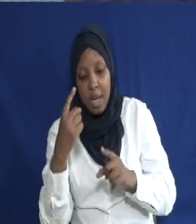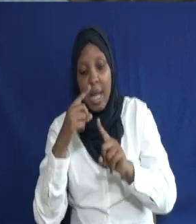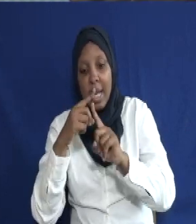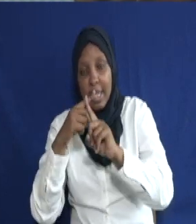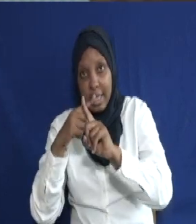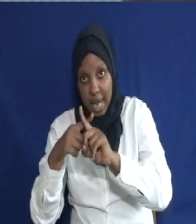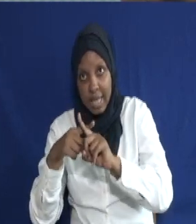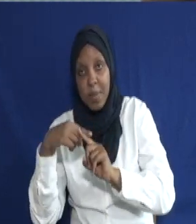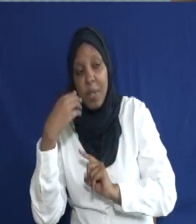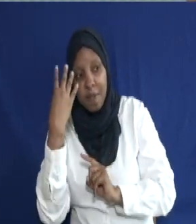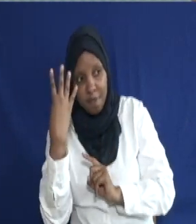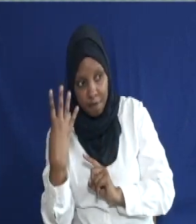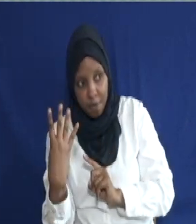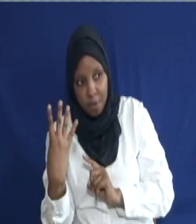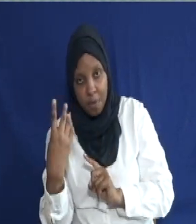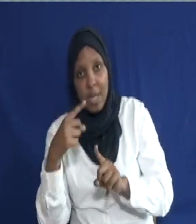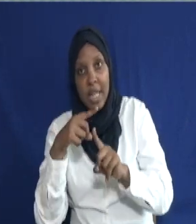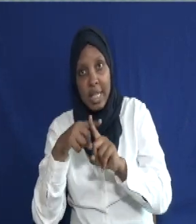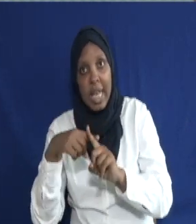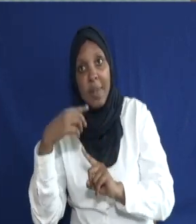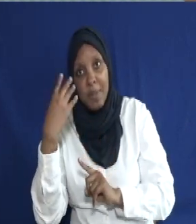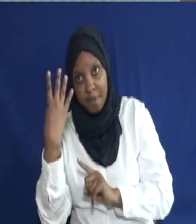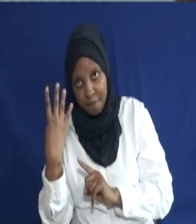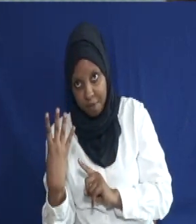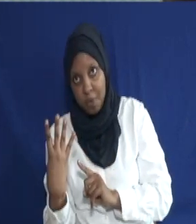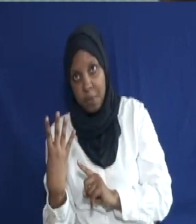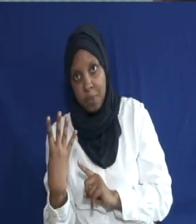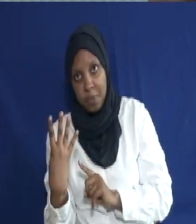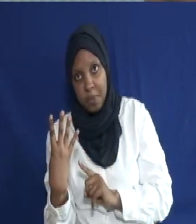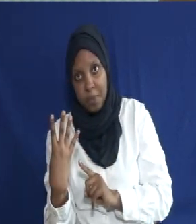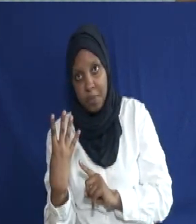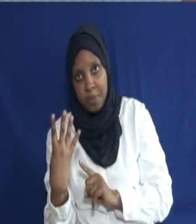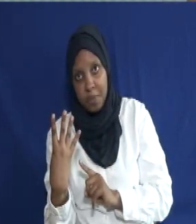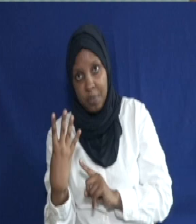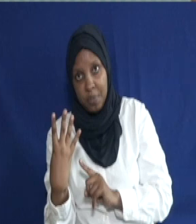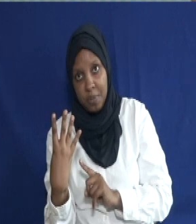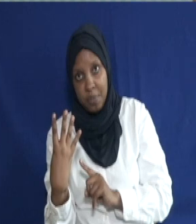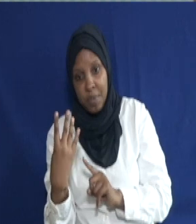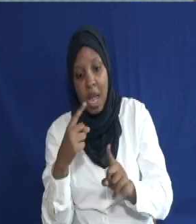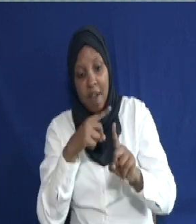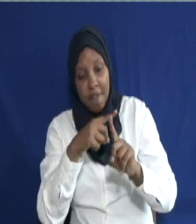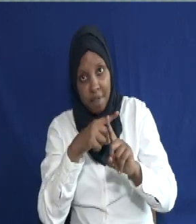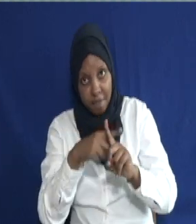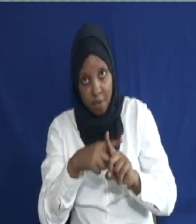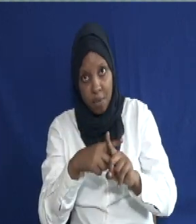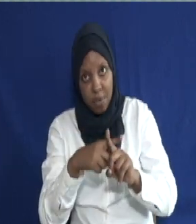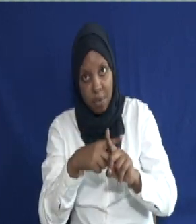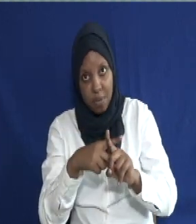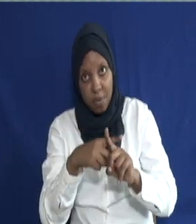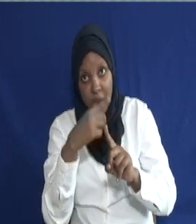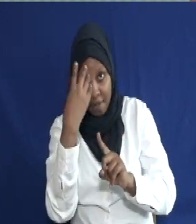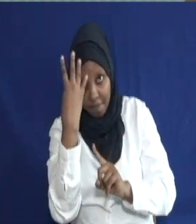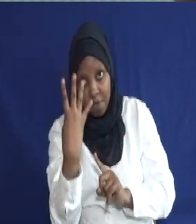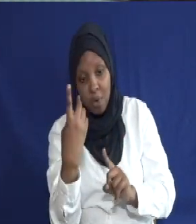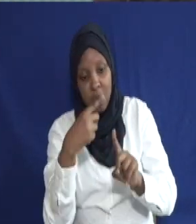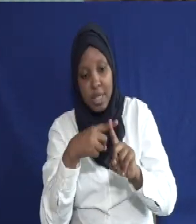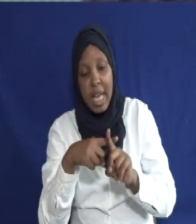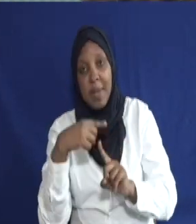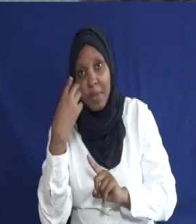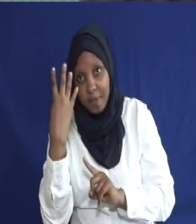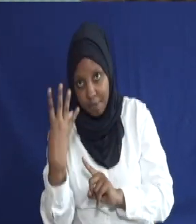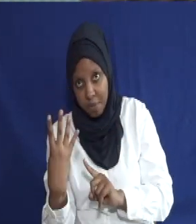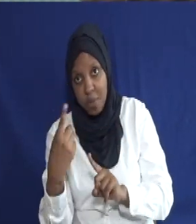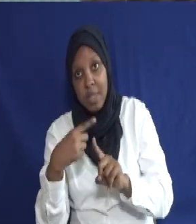64. 4 times 4, 16. 16 times 4, 64.